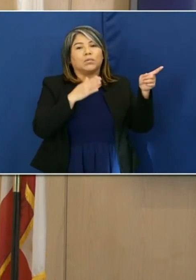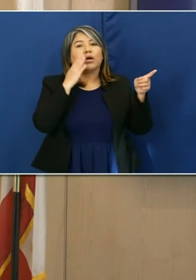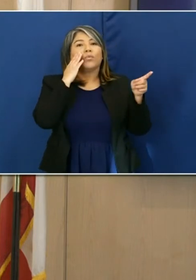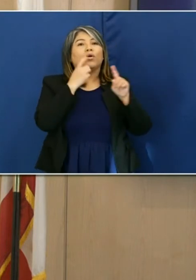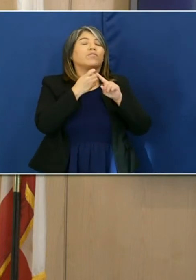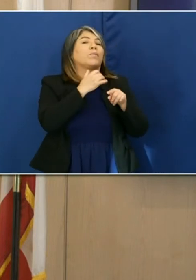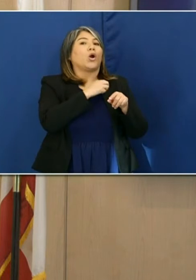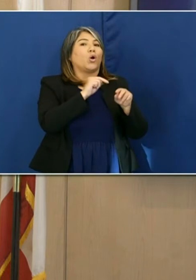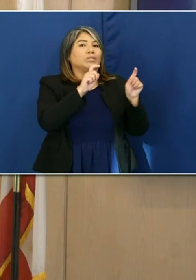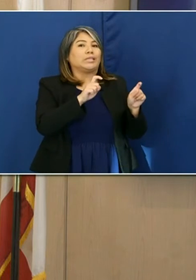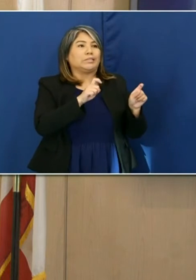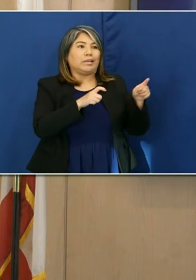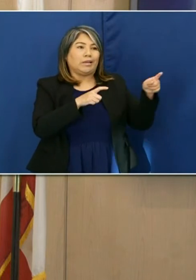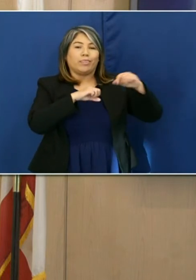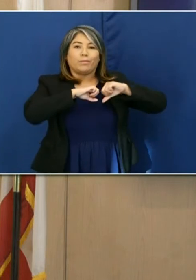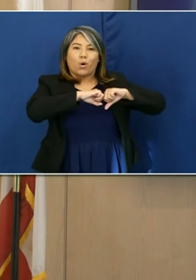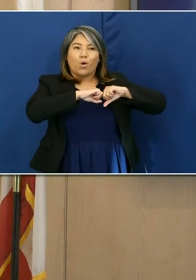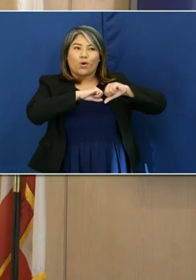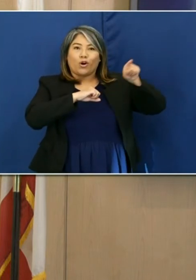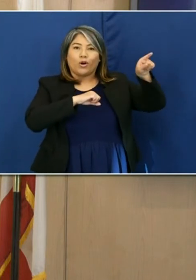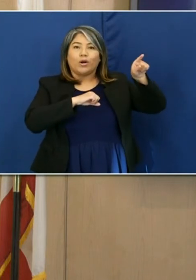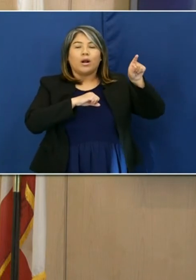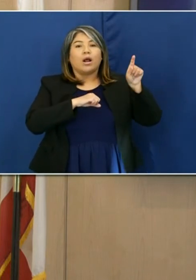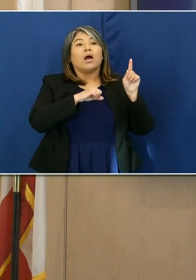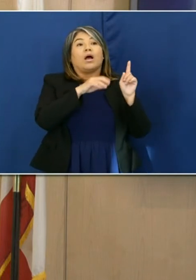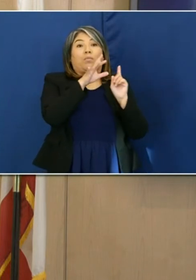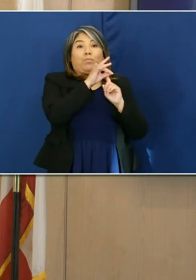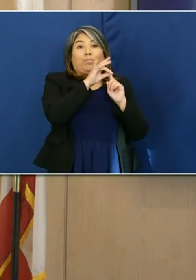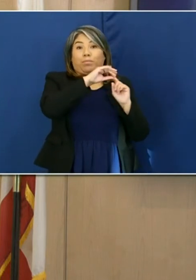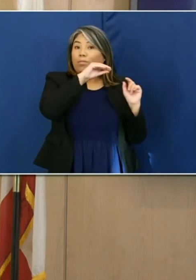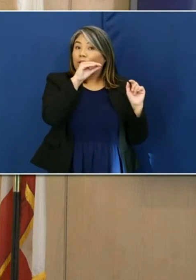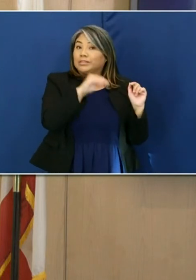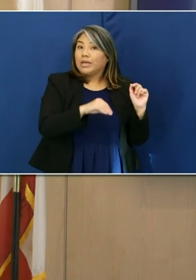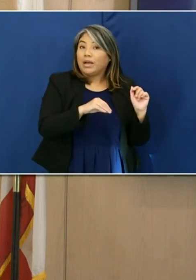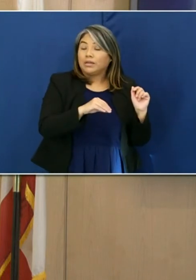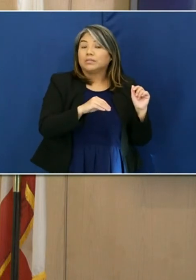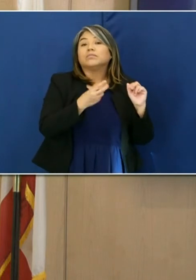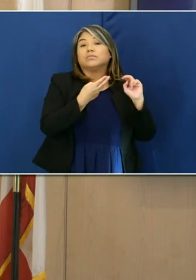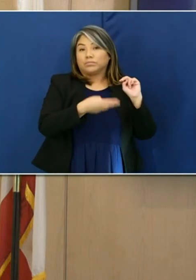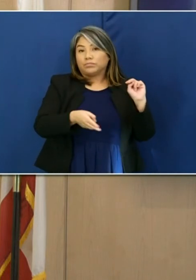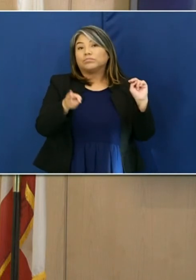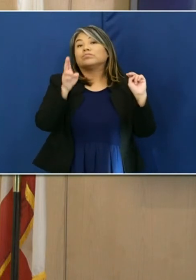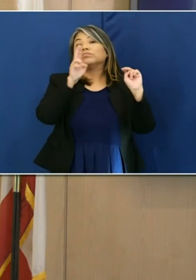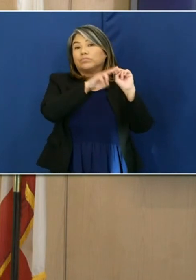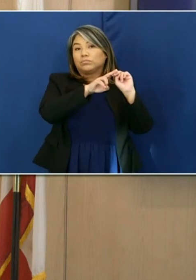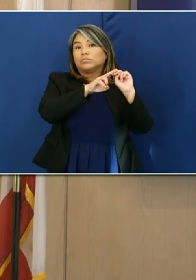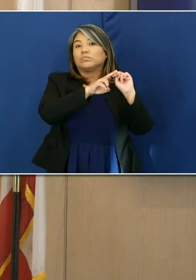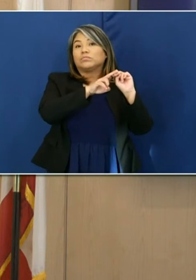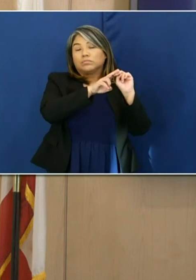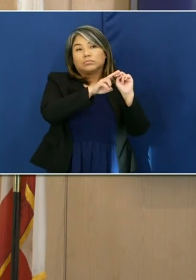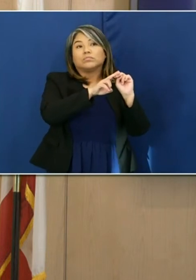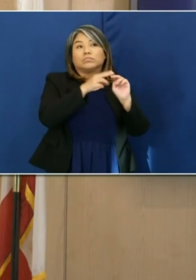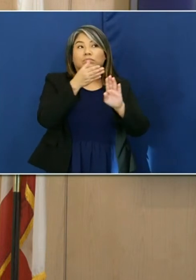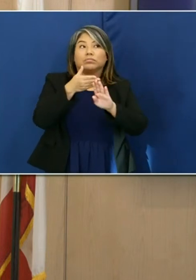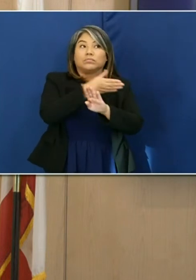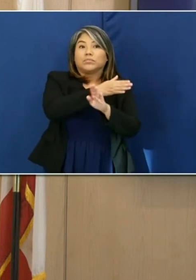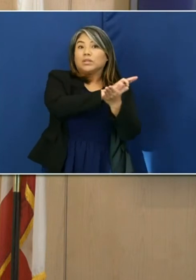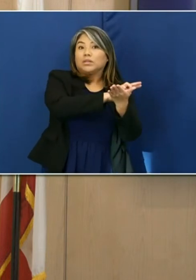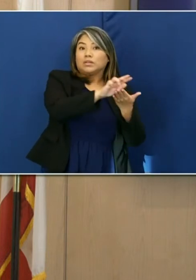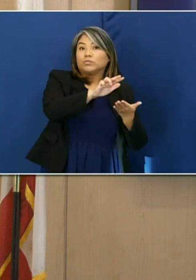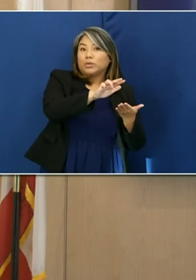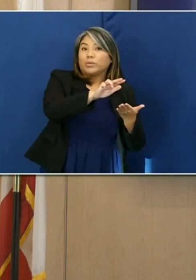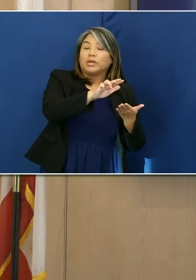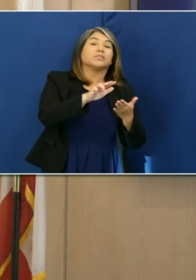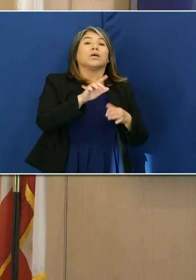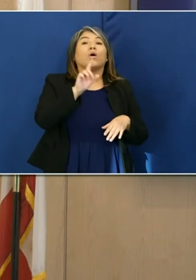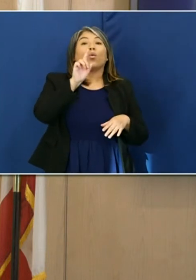at the border that the percentage of positive cases has increased so that for the last 3 weeks, it's about